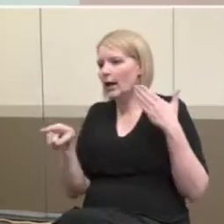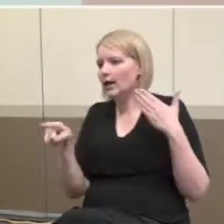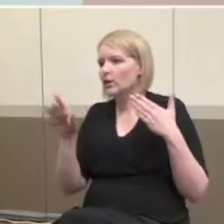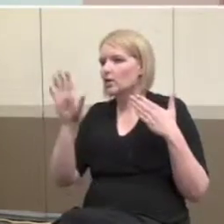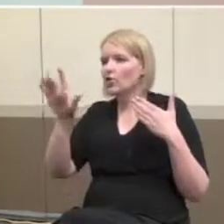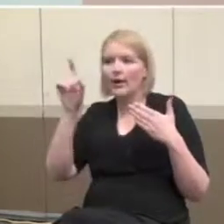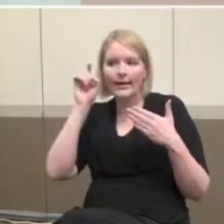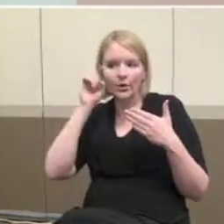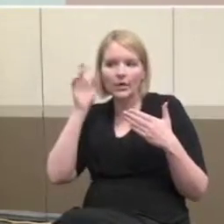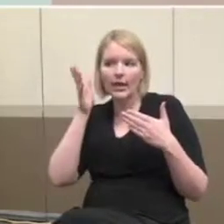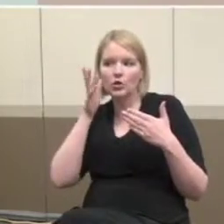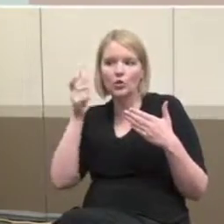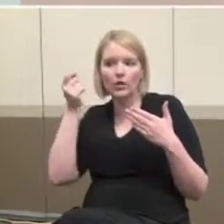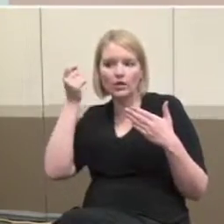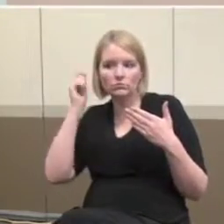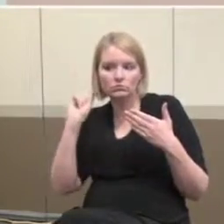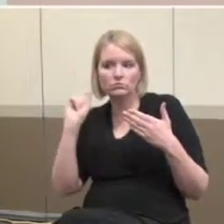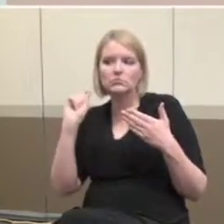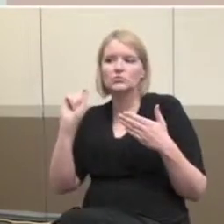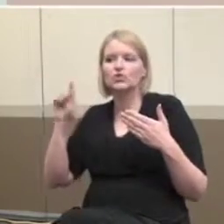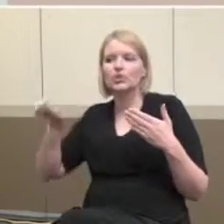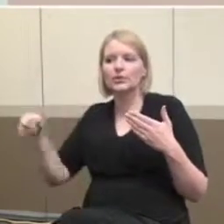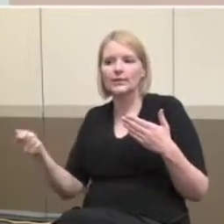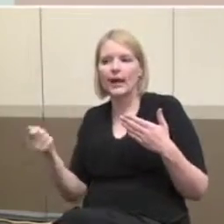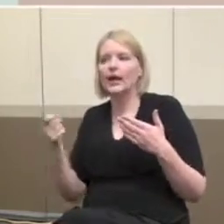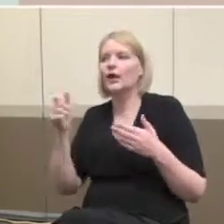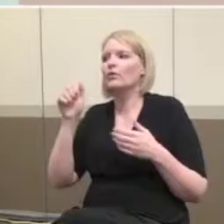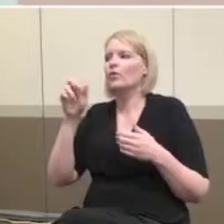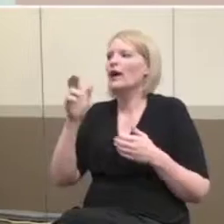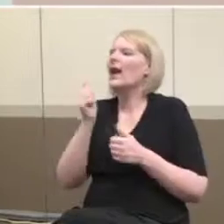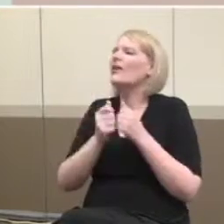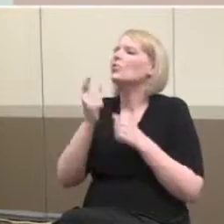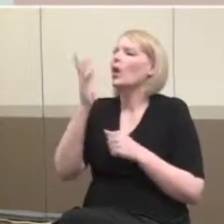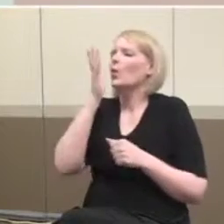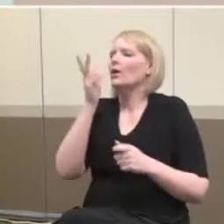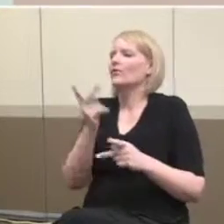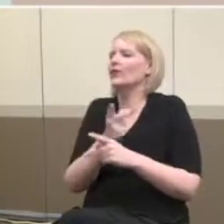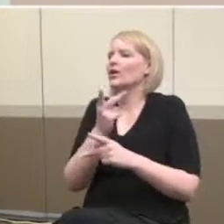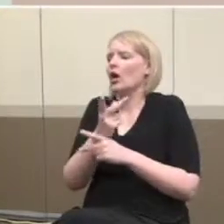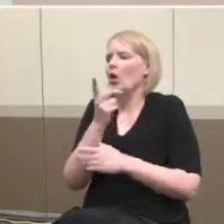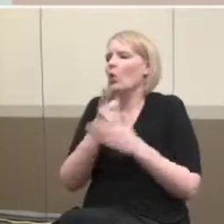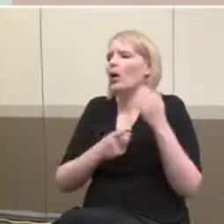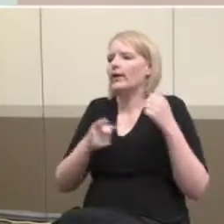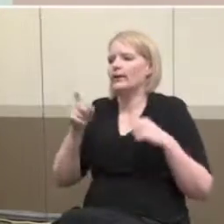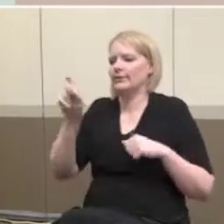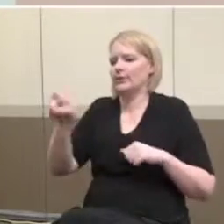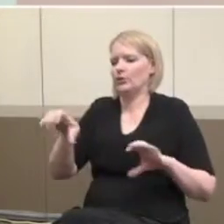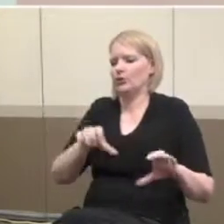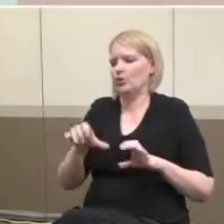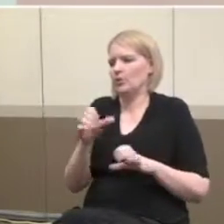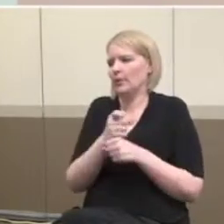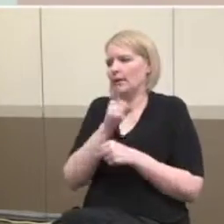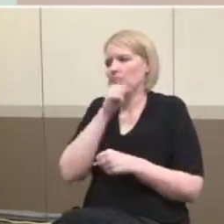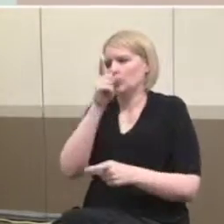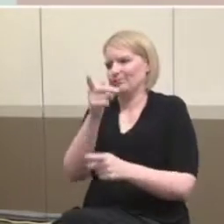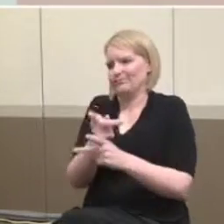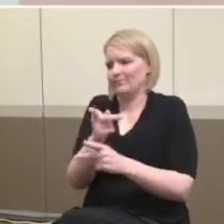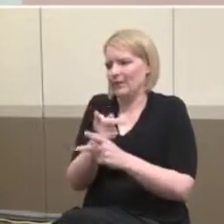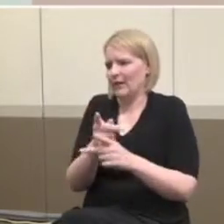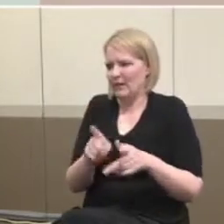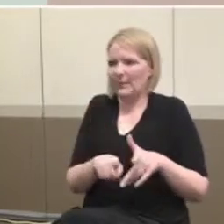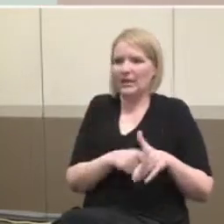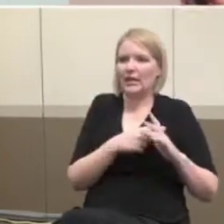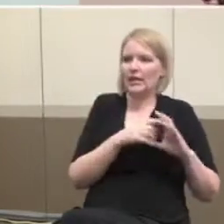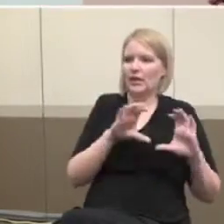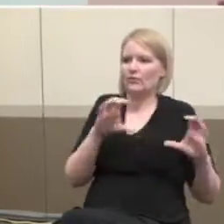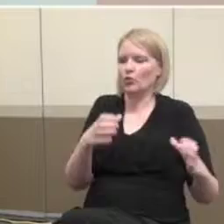volume down on yours? Are you going to be taking off your hearing aid? And everyone sort of figures out what they need to do, and we just make sure that that's taken care of at the beginning